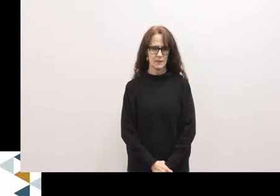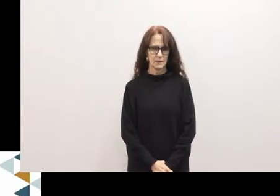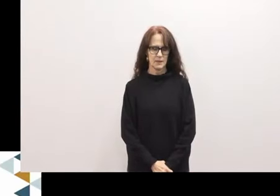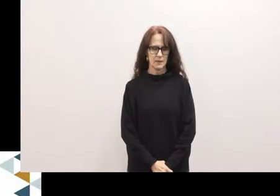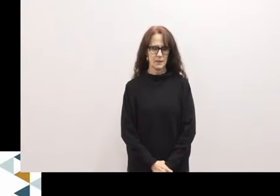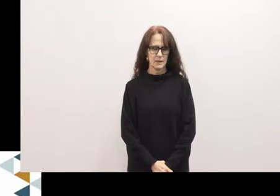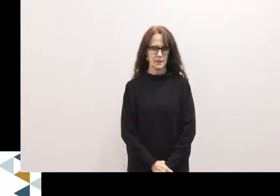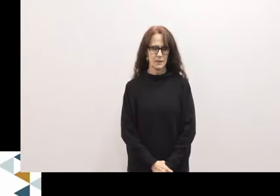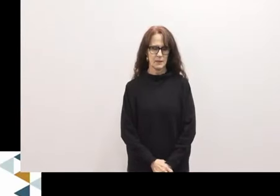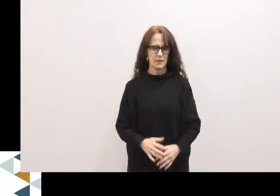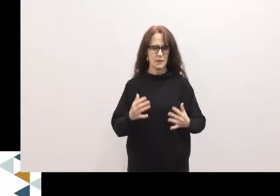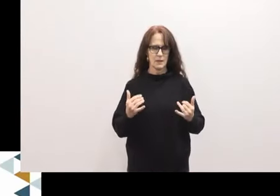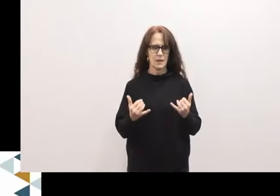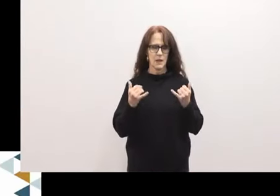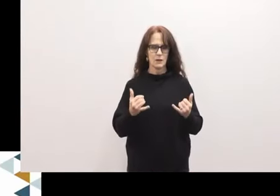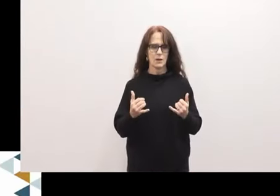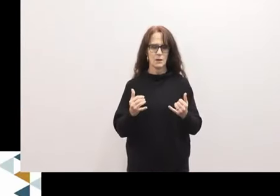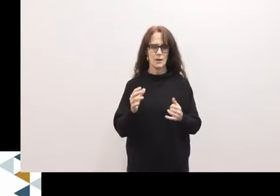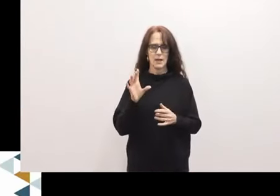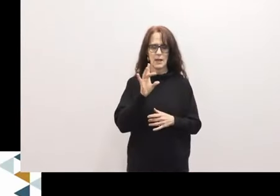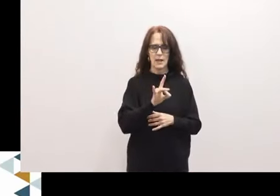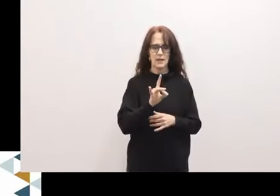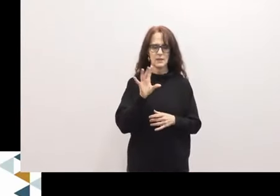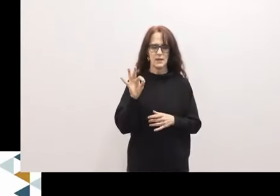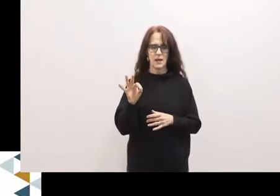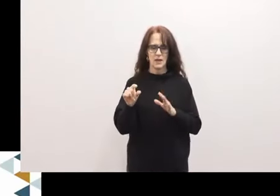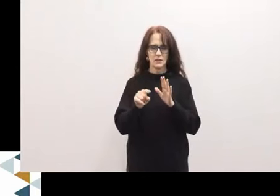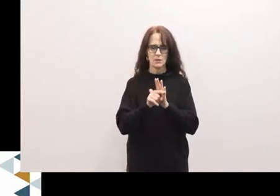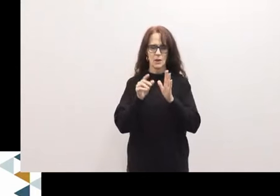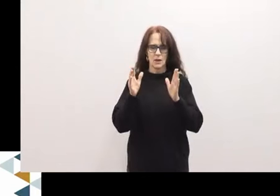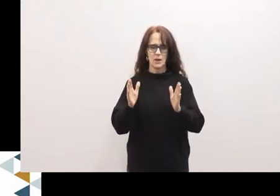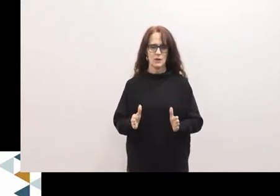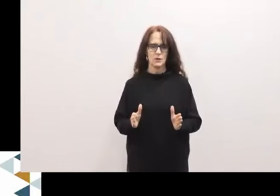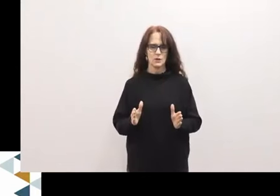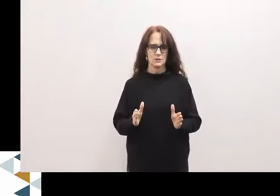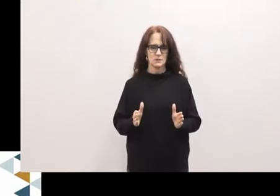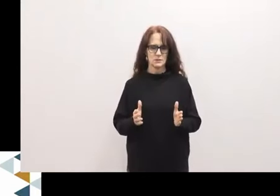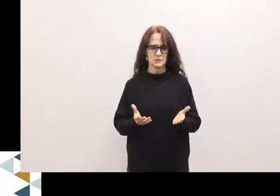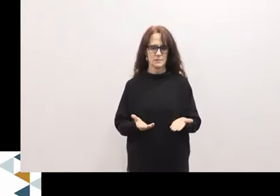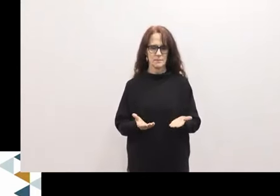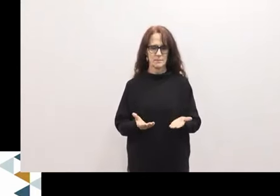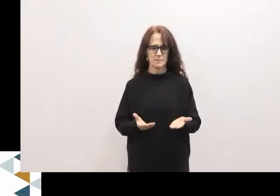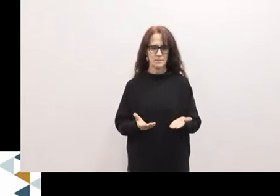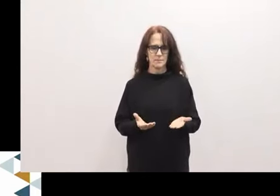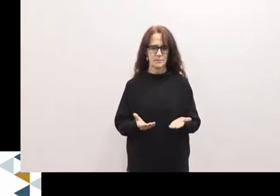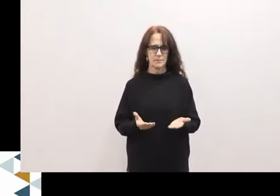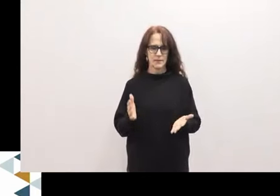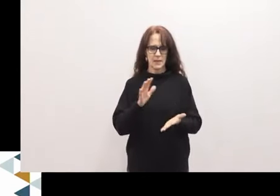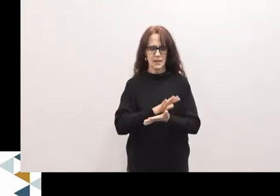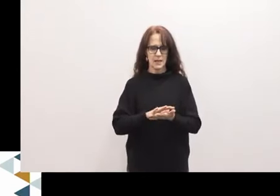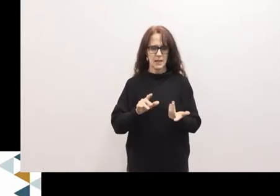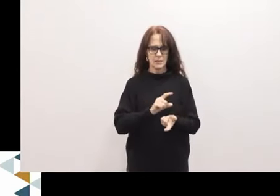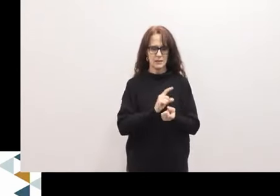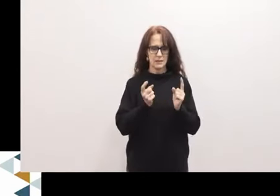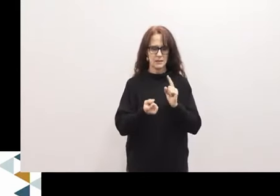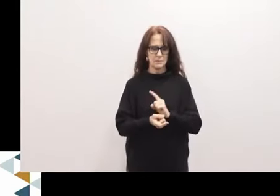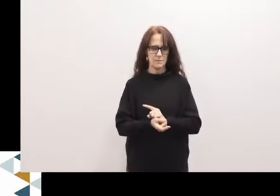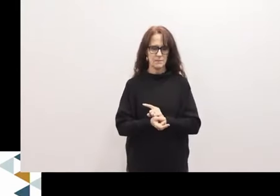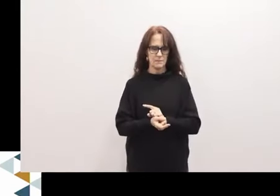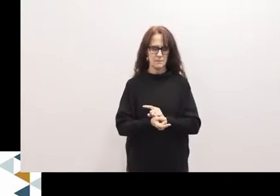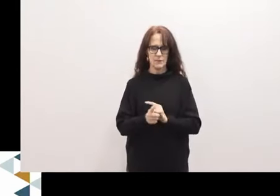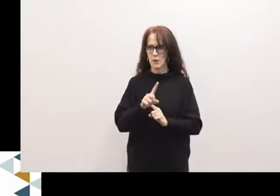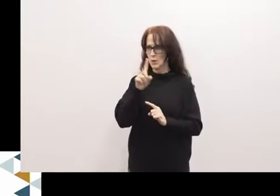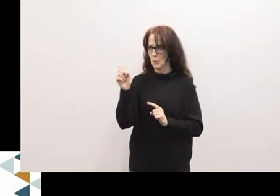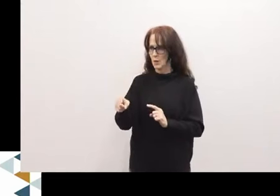So now we get to our current eighth and ninth graders. And I think, you know, this is a nice transition to your